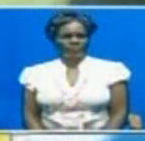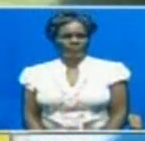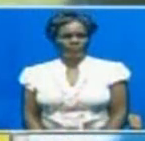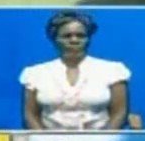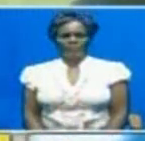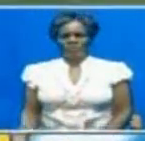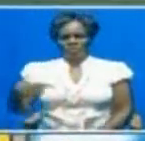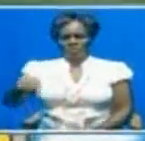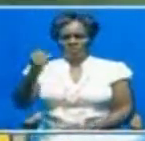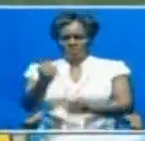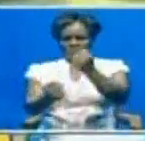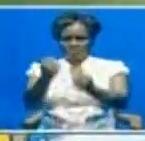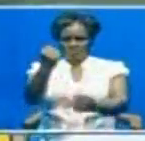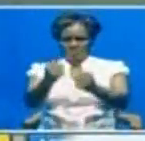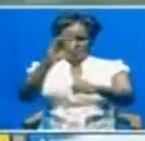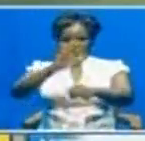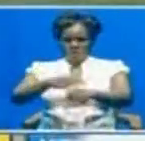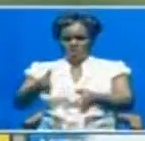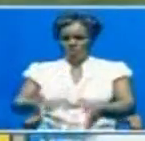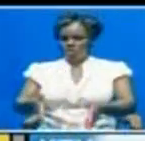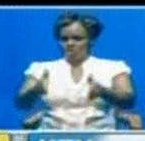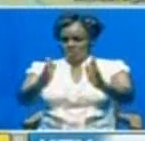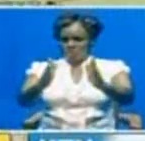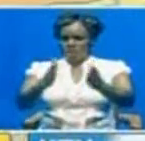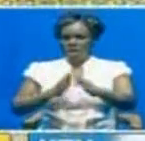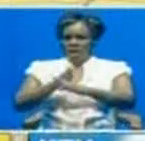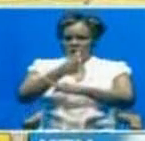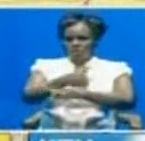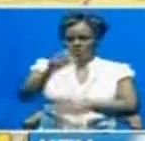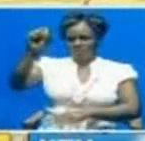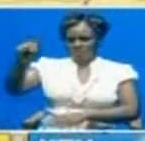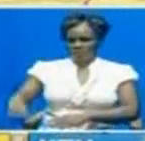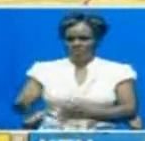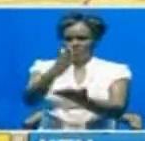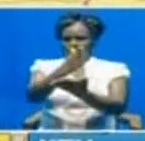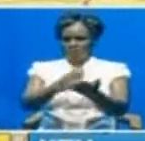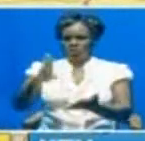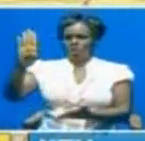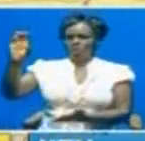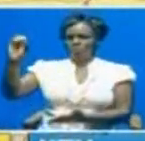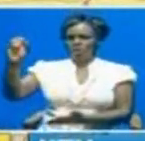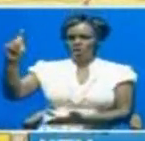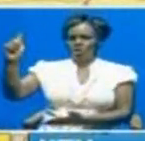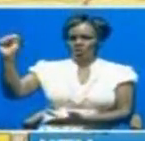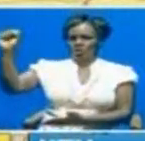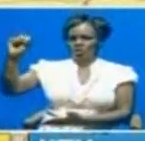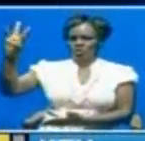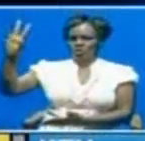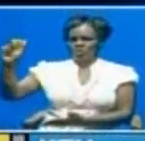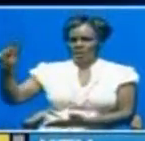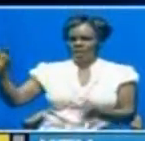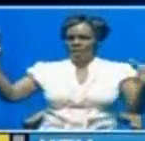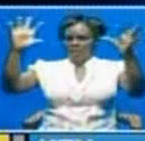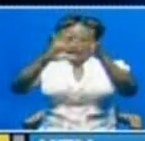We are driving on the Trans-Kalahari Highway that runs across the southern section of Botswana. It